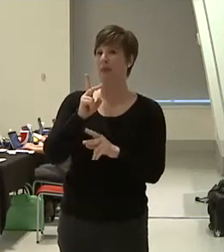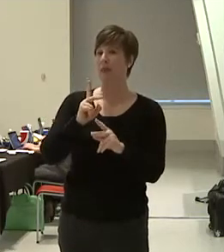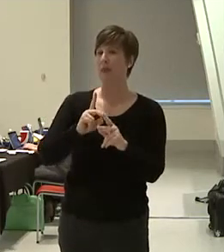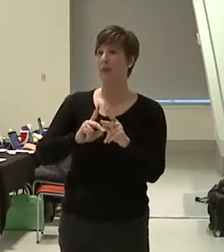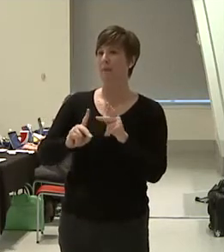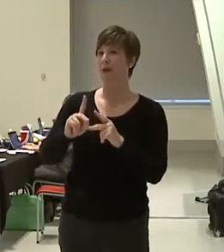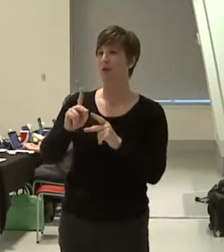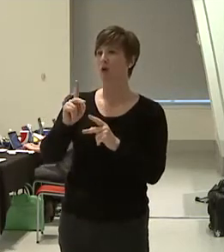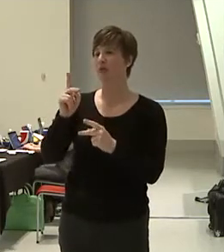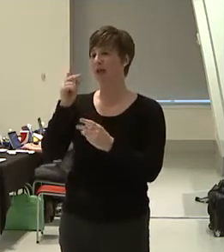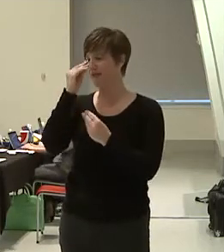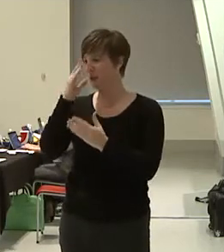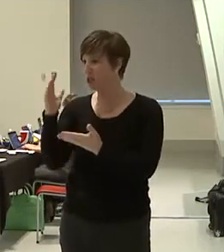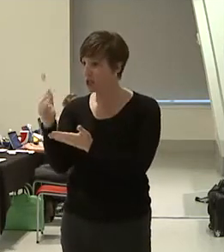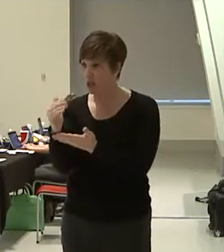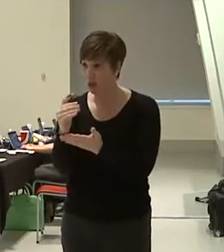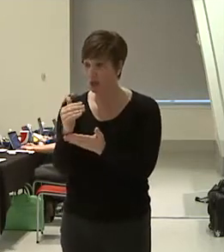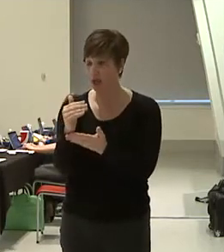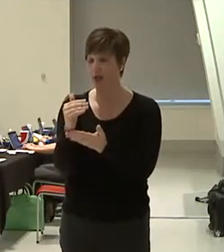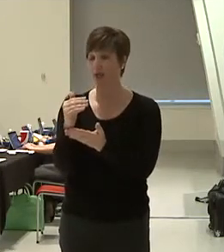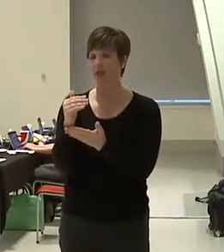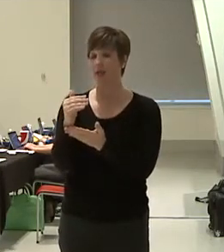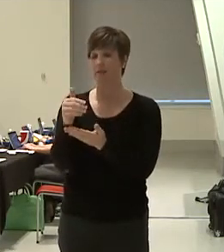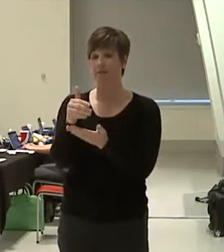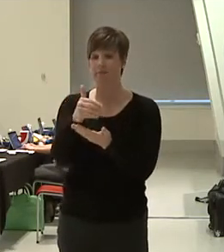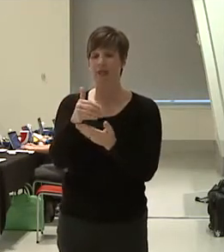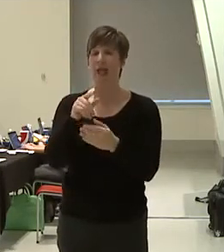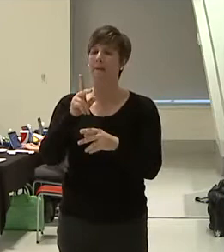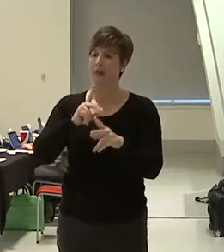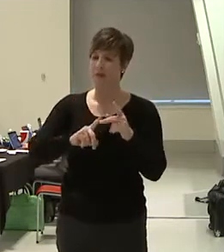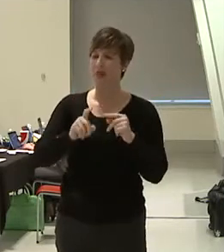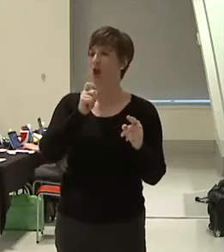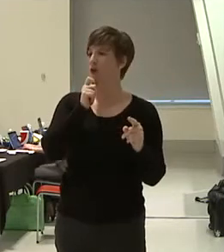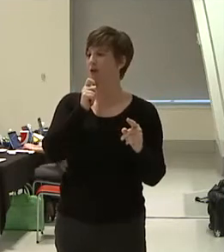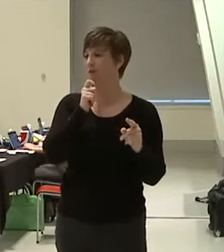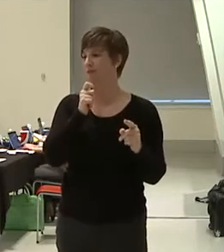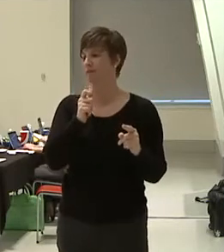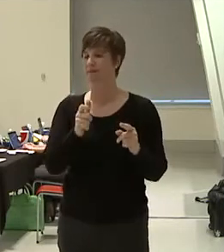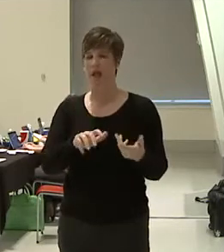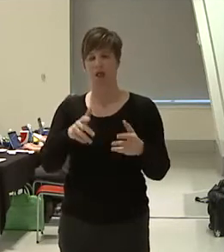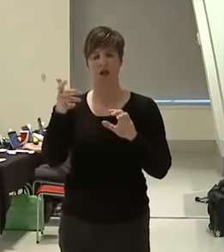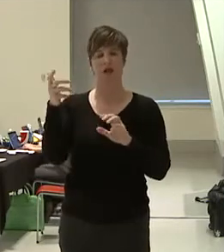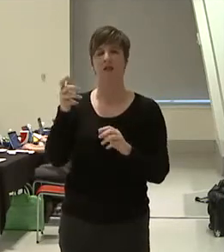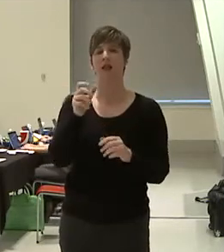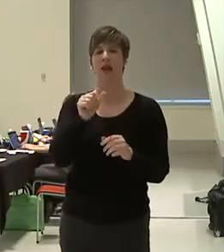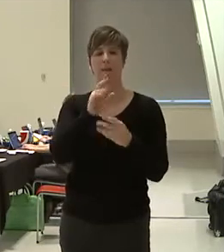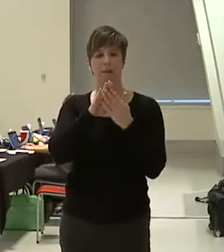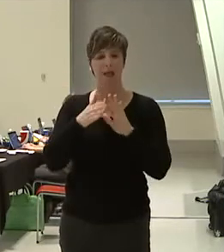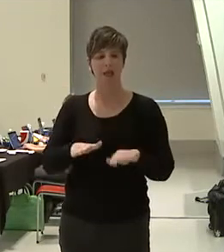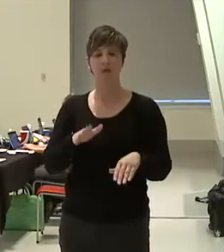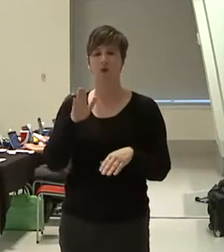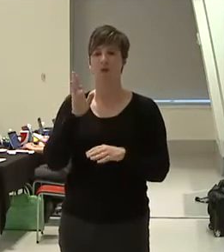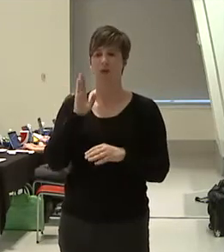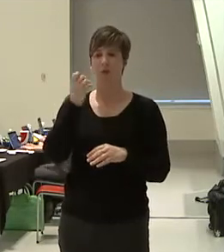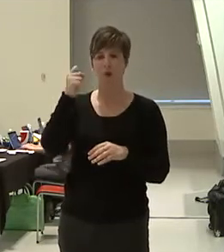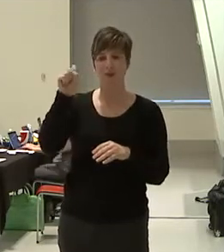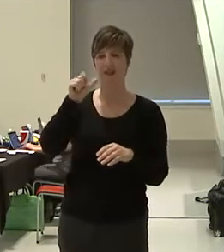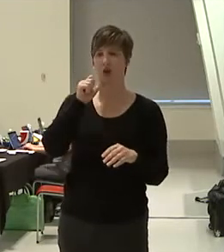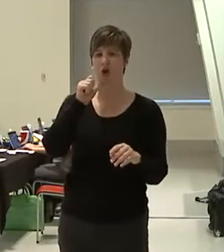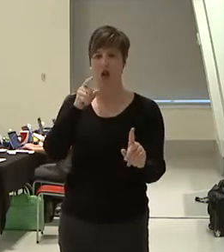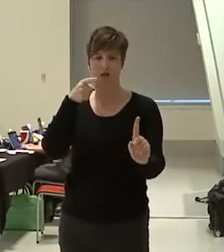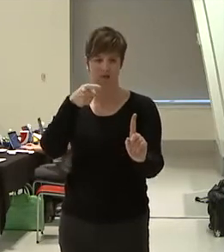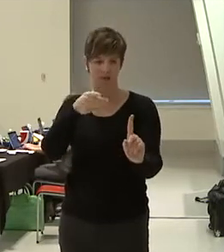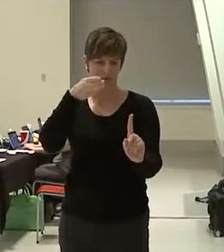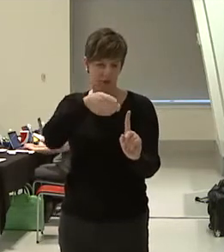intelligence gathering happening, that people that have proven to be nonviolent, that have proven to continue to be peaceful protesters, are not targeted. And so I